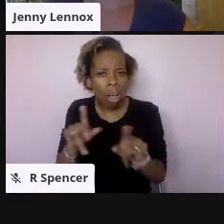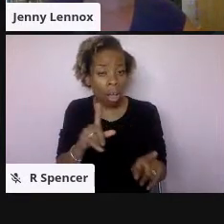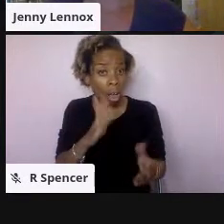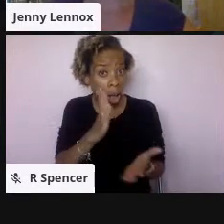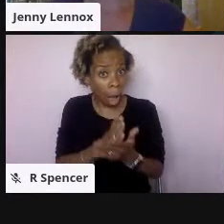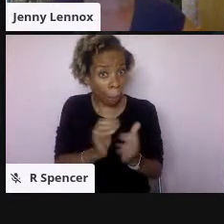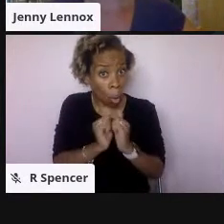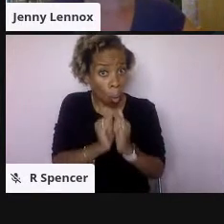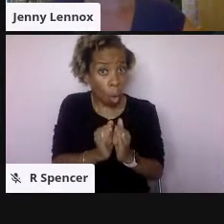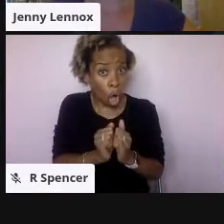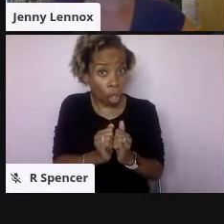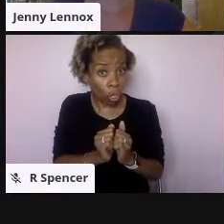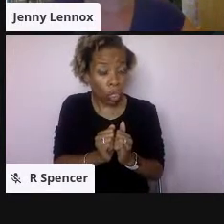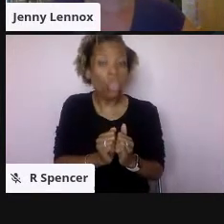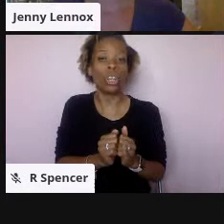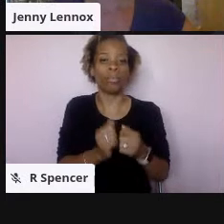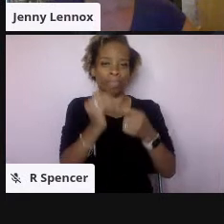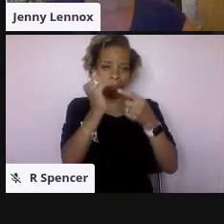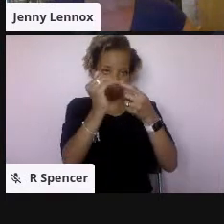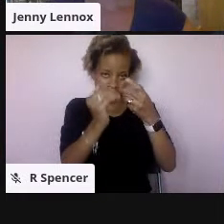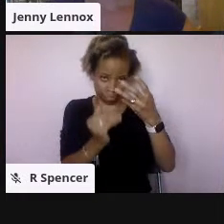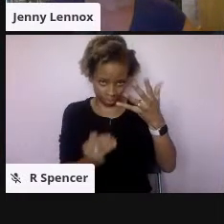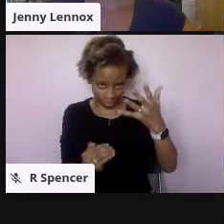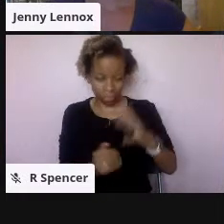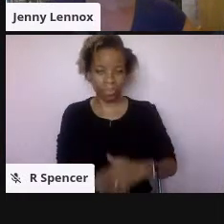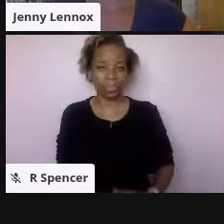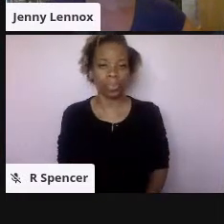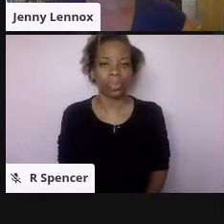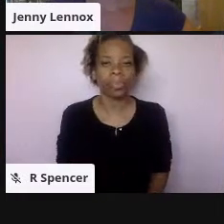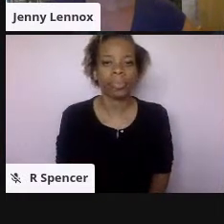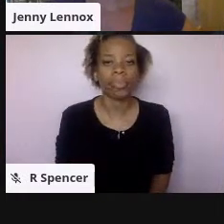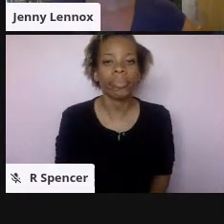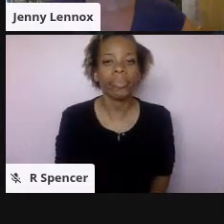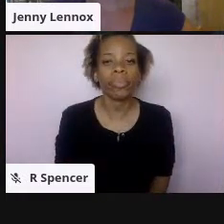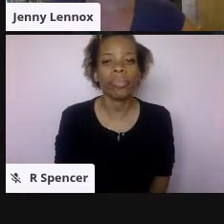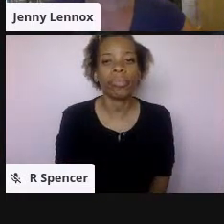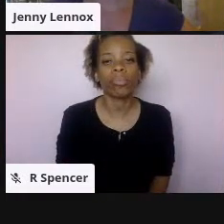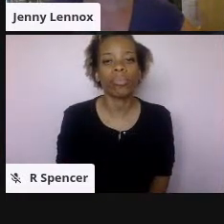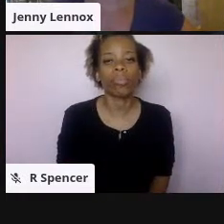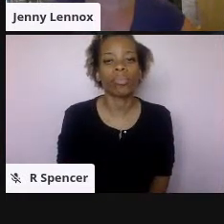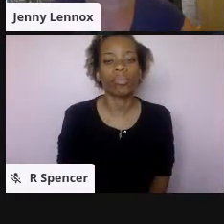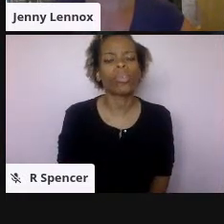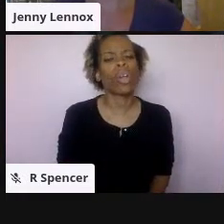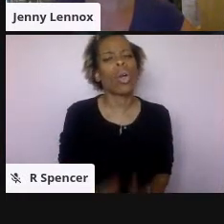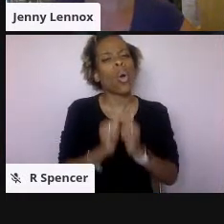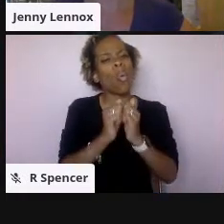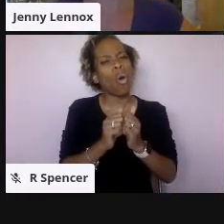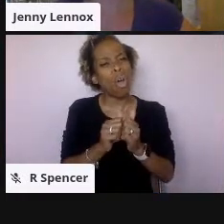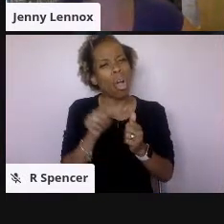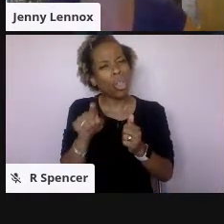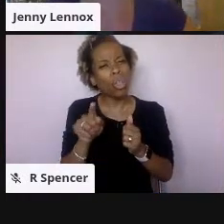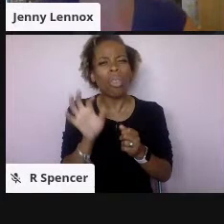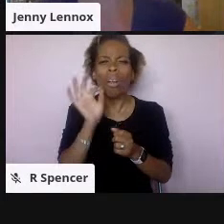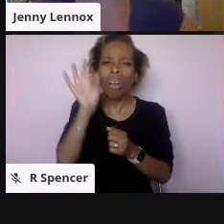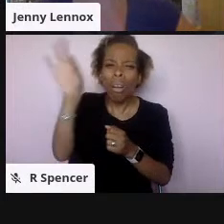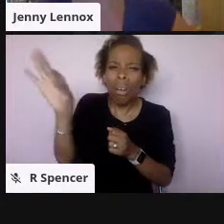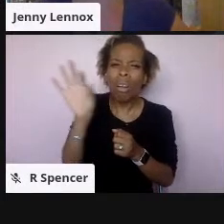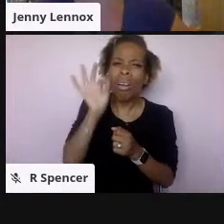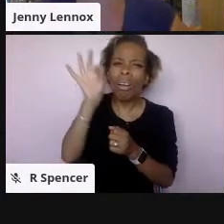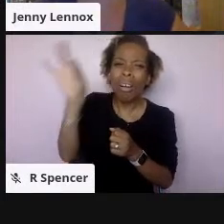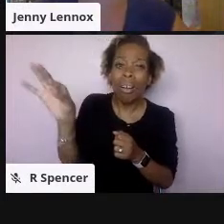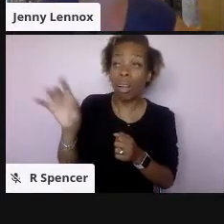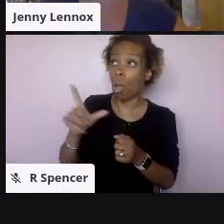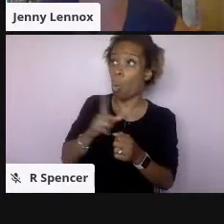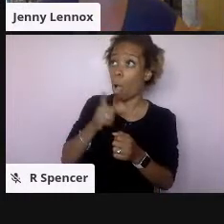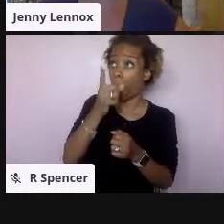I think I kind of covered off those are the questions that you put there. But it is just, it's worth kind of asking these questions because a lot of the time the employer will not have the answers to them